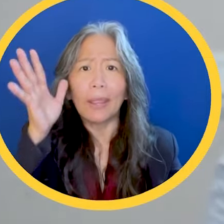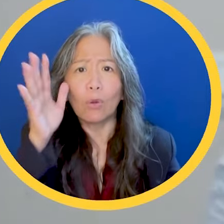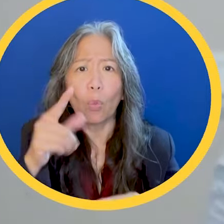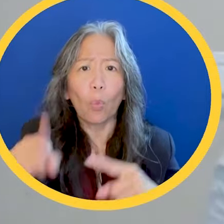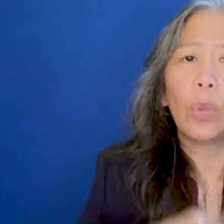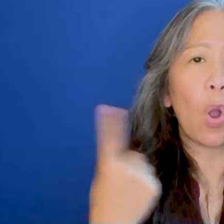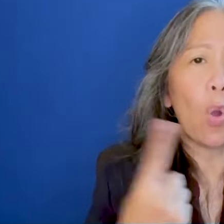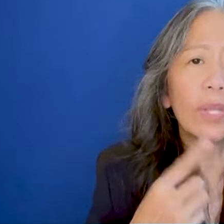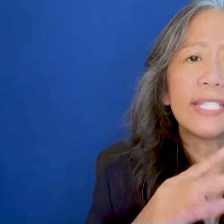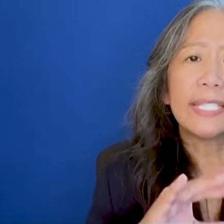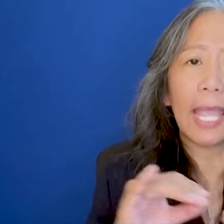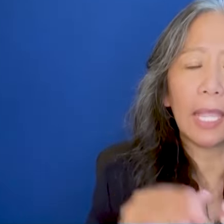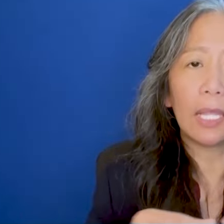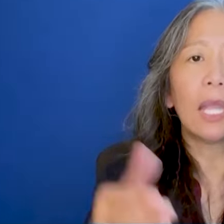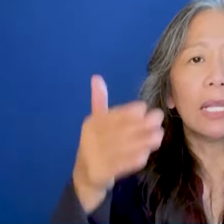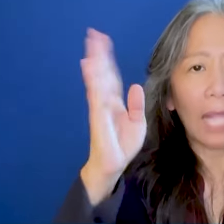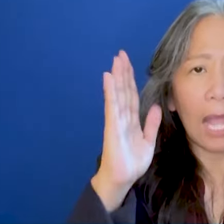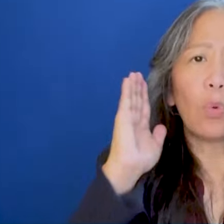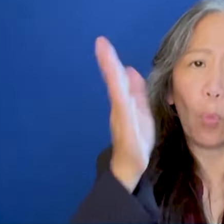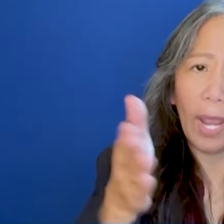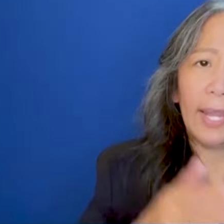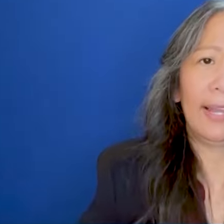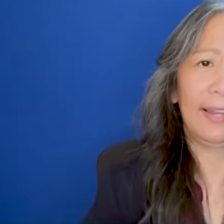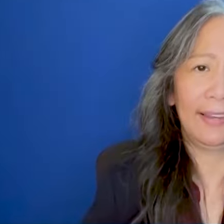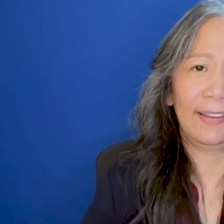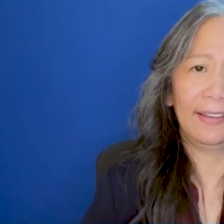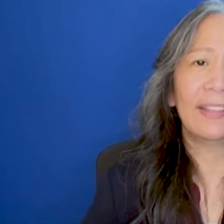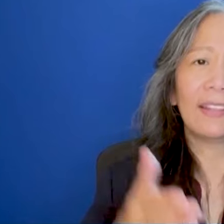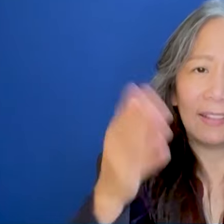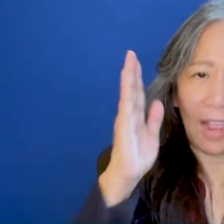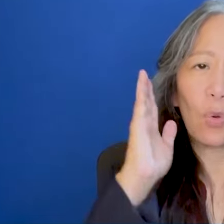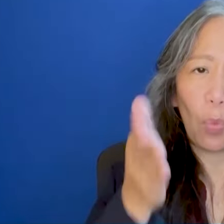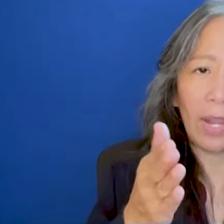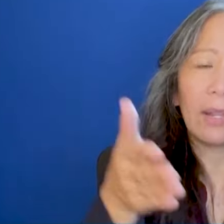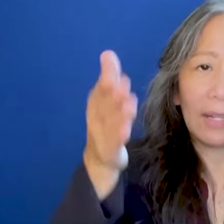when you guys leave? We would always say,